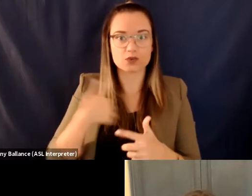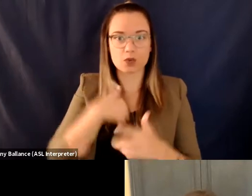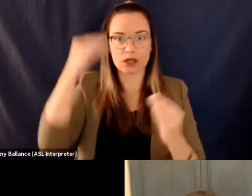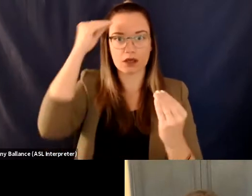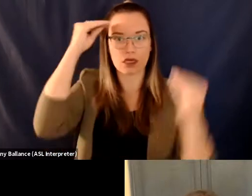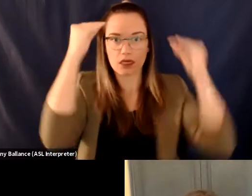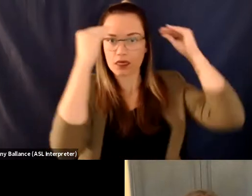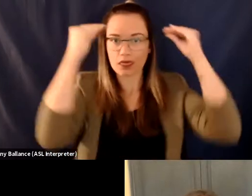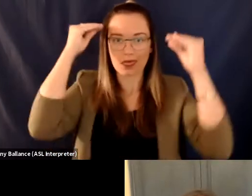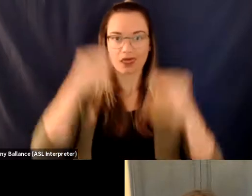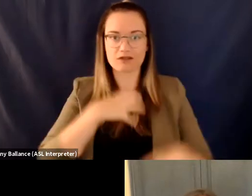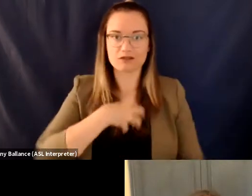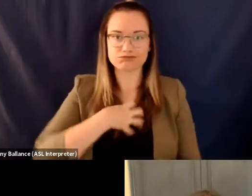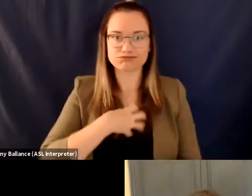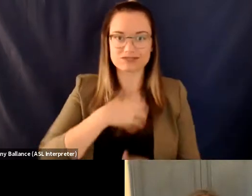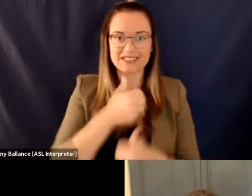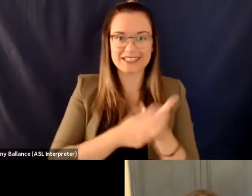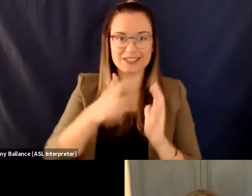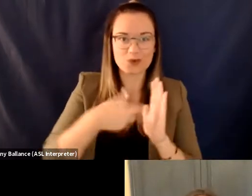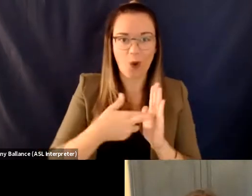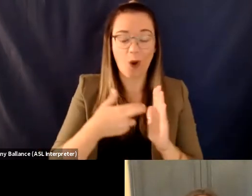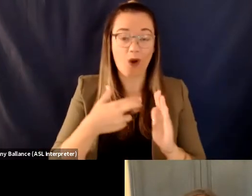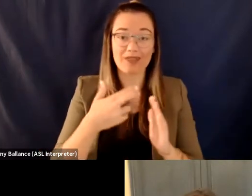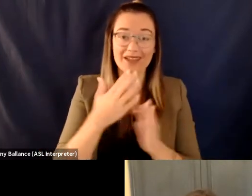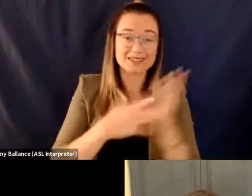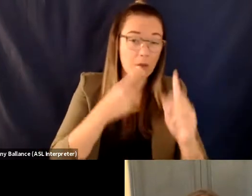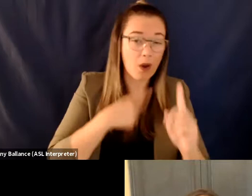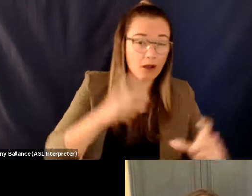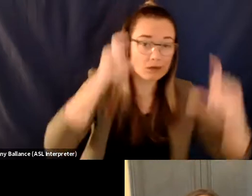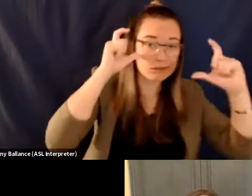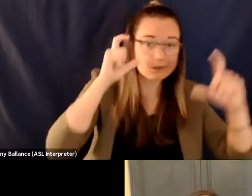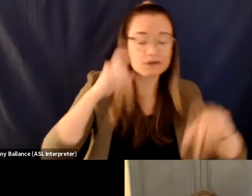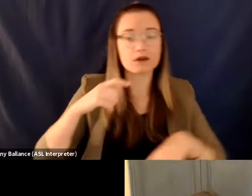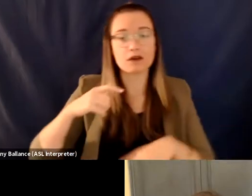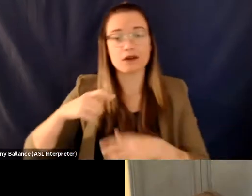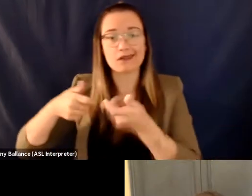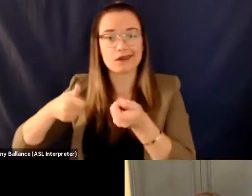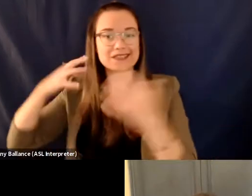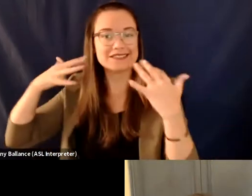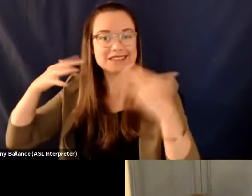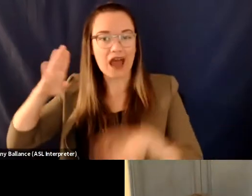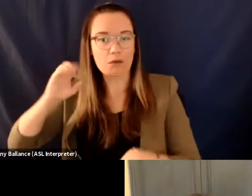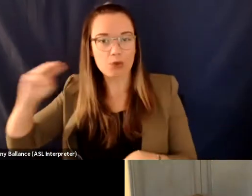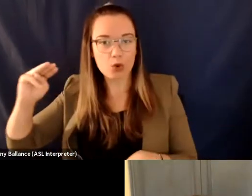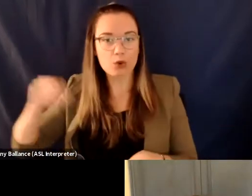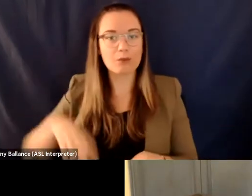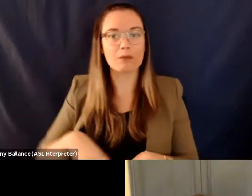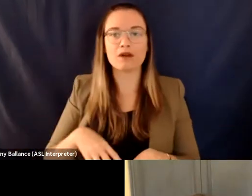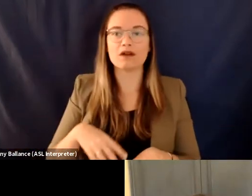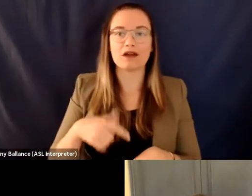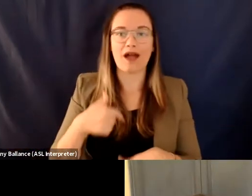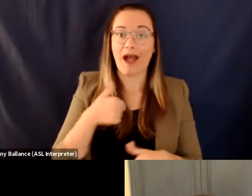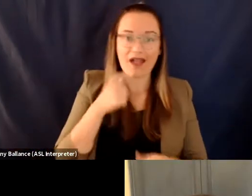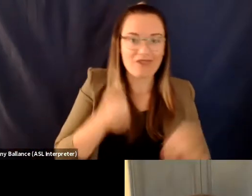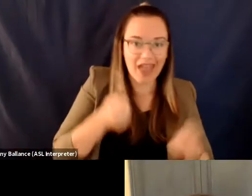I picked up a camera at some point. I picked up a sound boom. You do what you have to do. I've edited, you know, I've